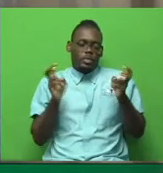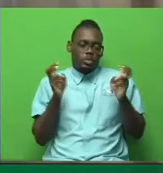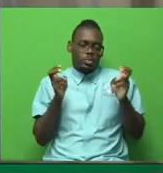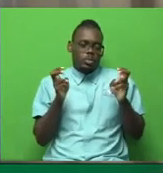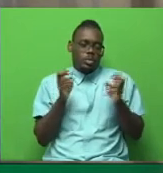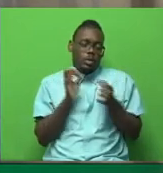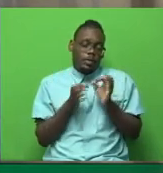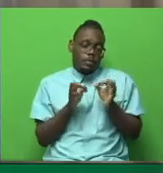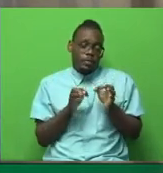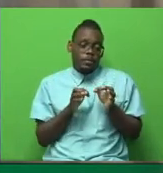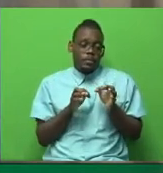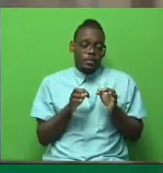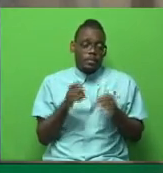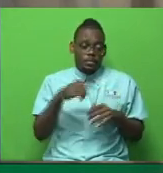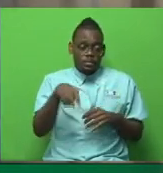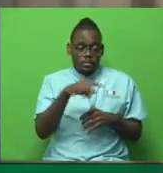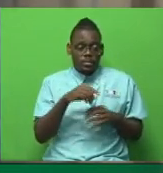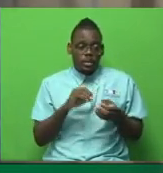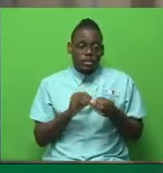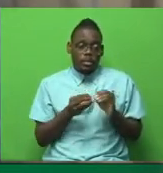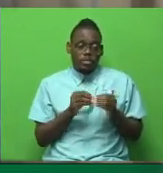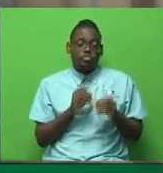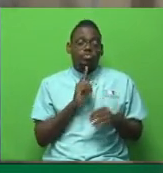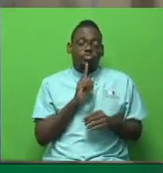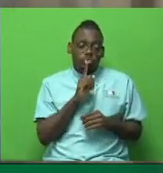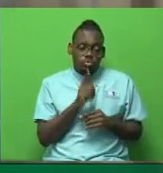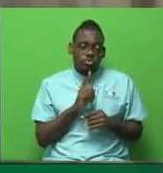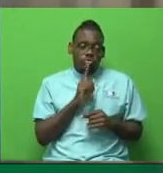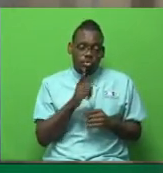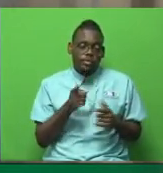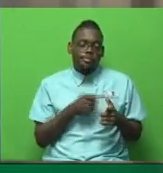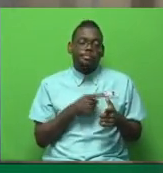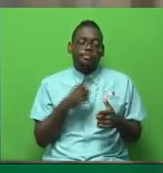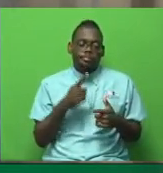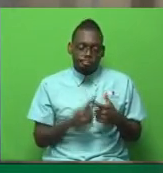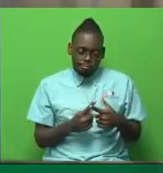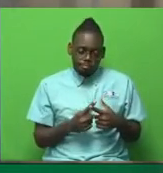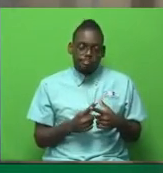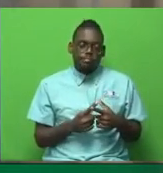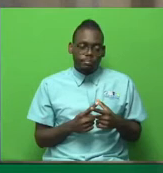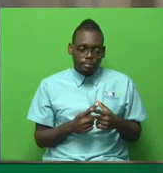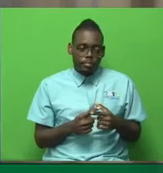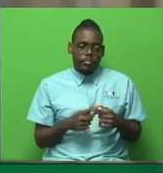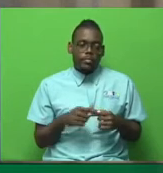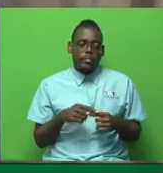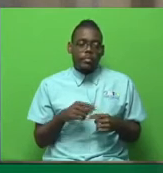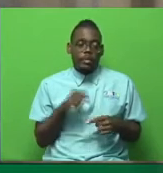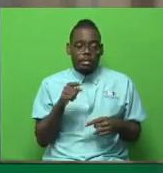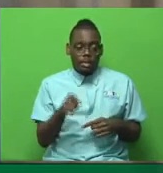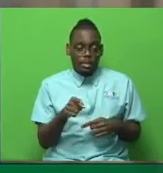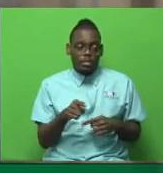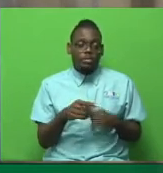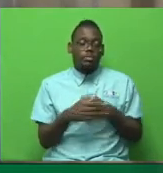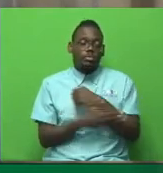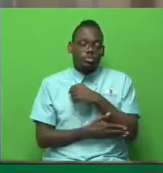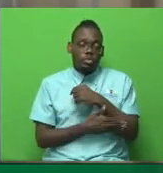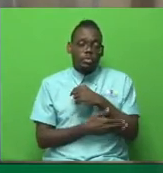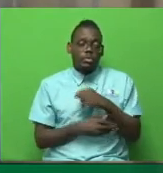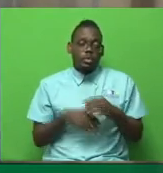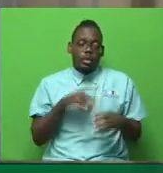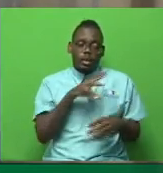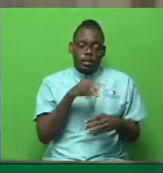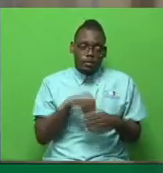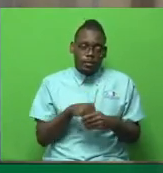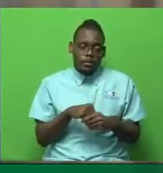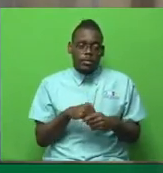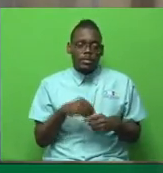then this country is in serious crisis and if these figures are not true then this country is in serious crisis because it means